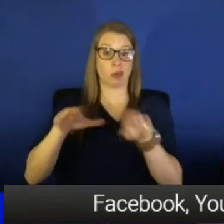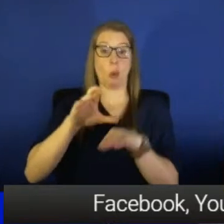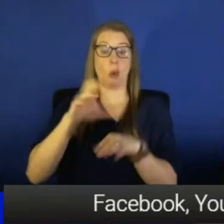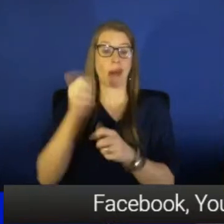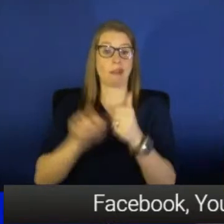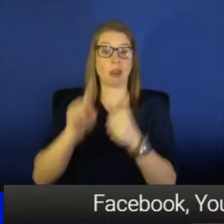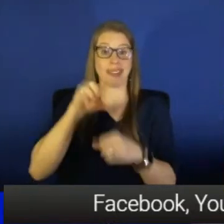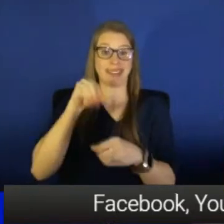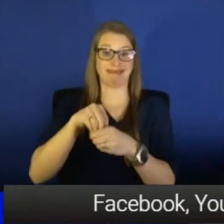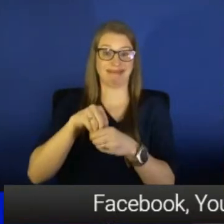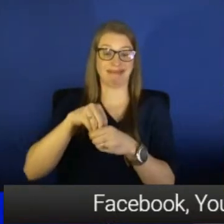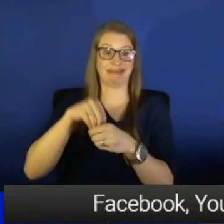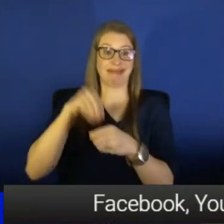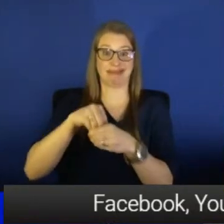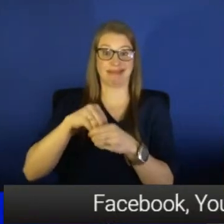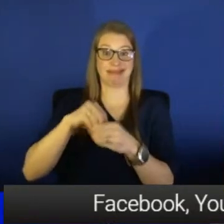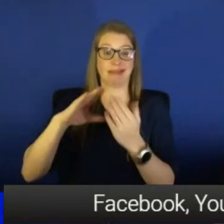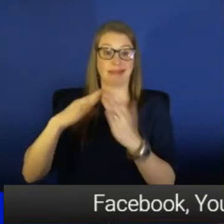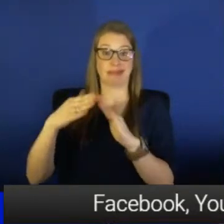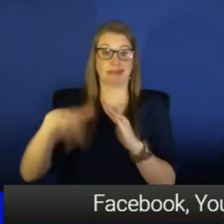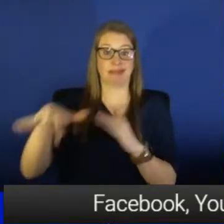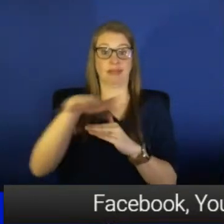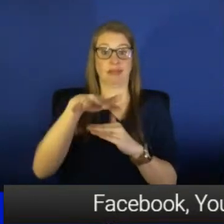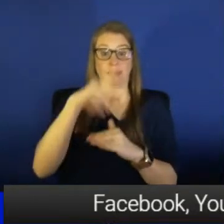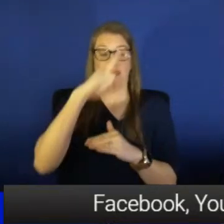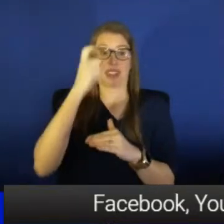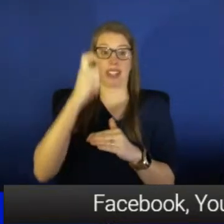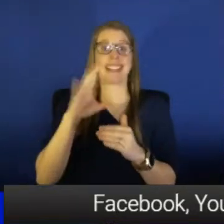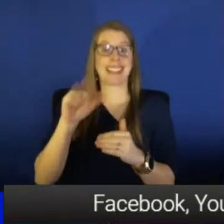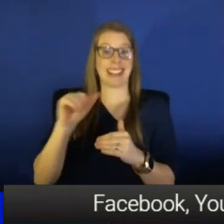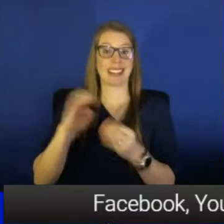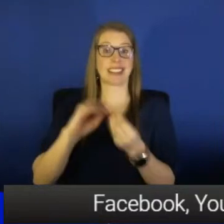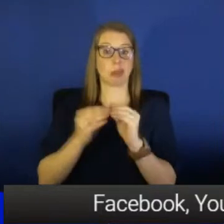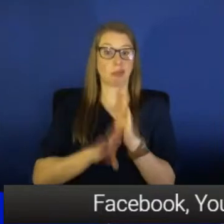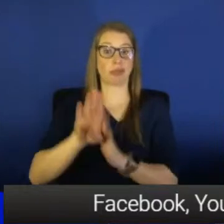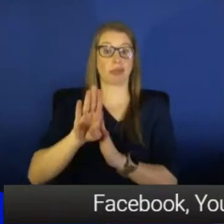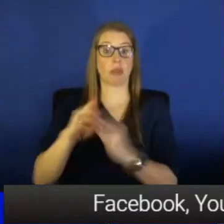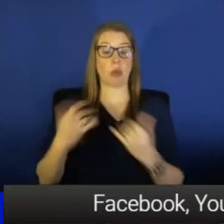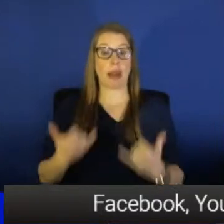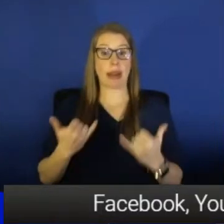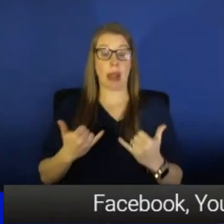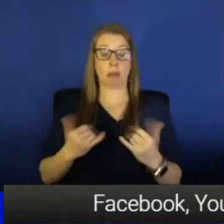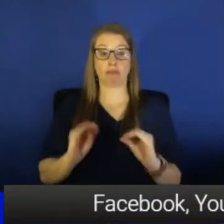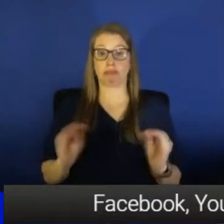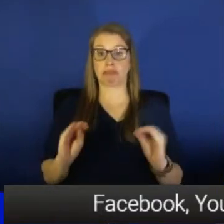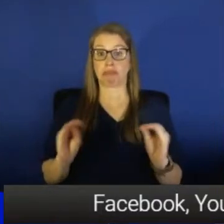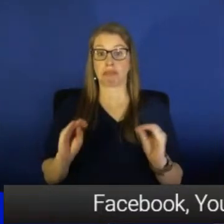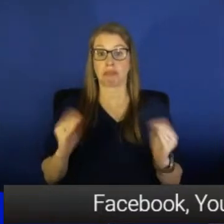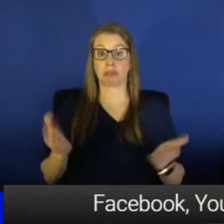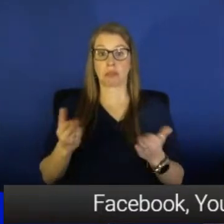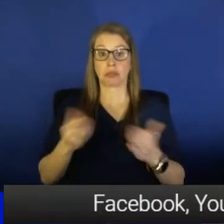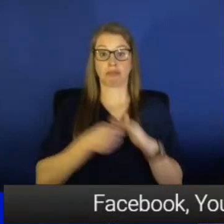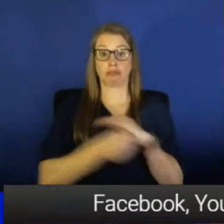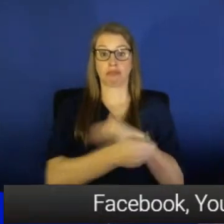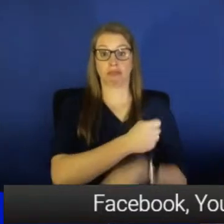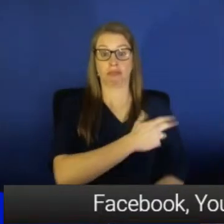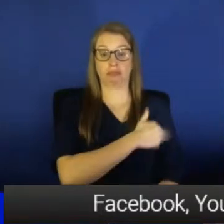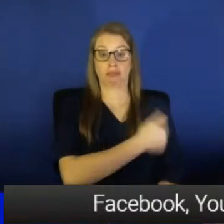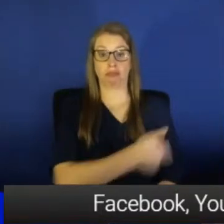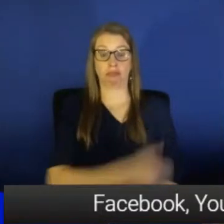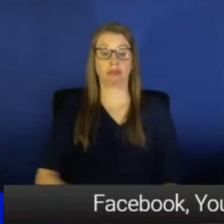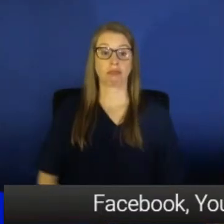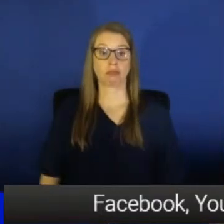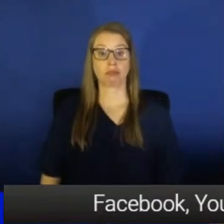spaces. That is due because we have seen a rise in cases. As of right now, we haven't seen a rise in hospitalizations in